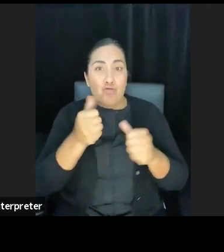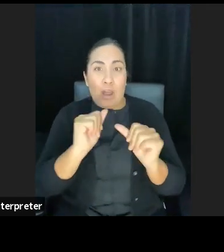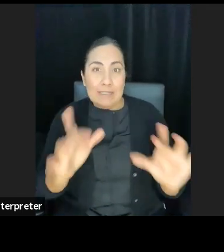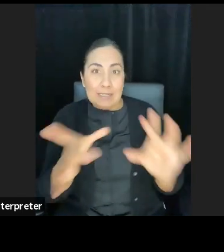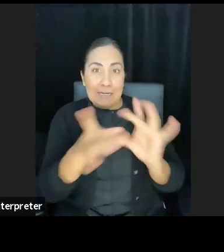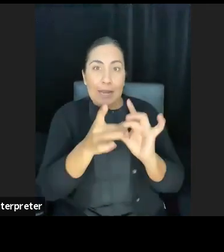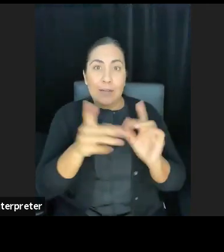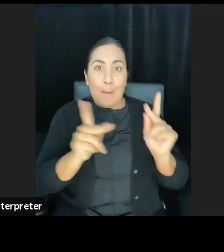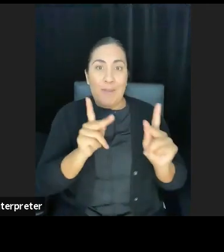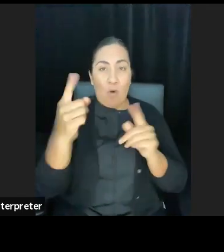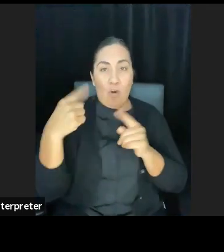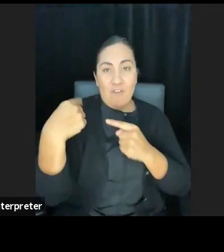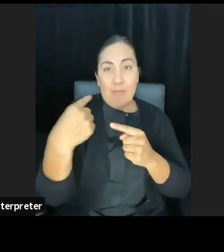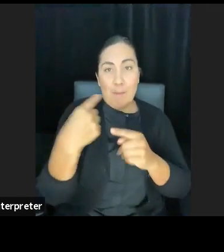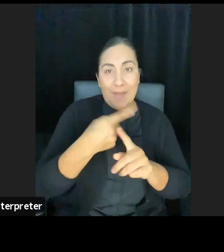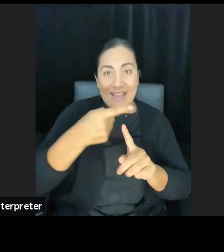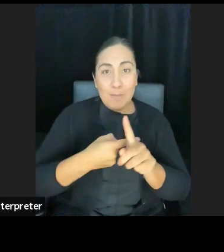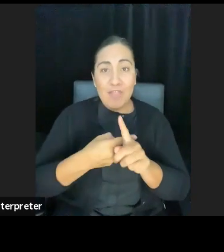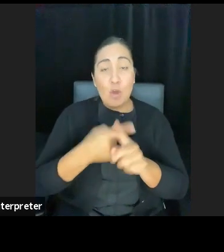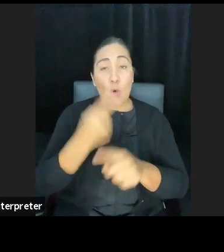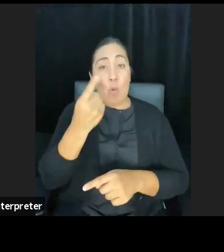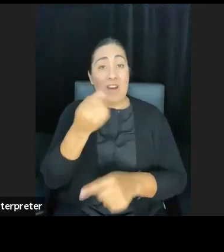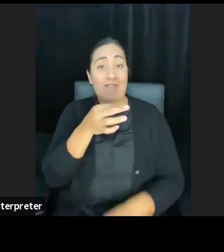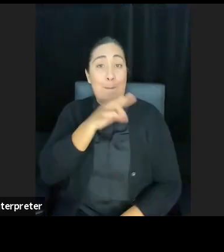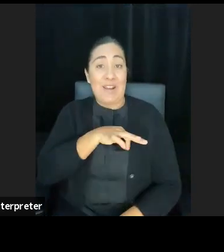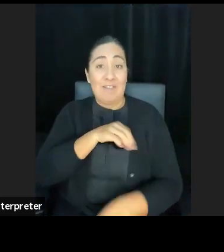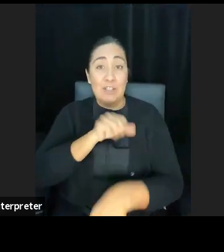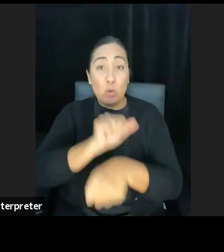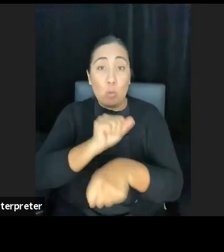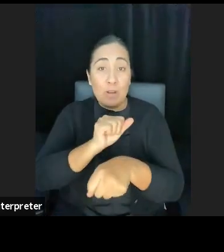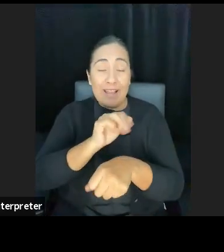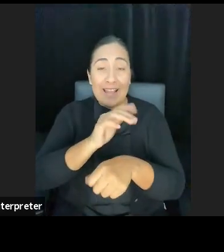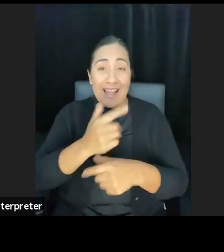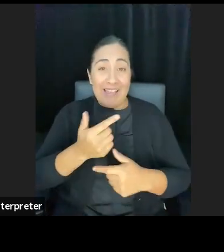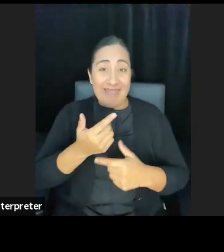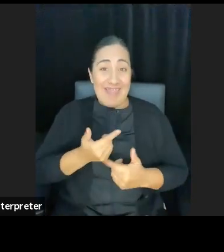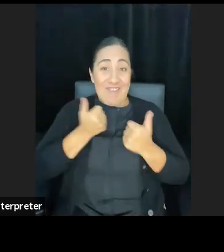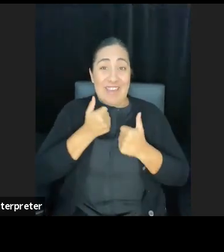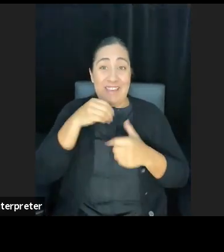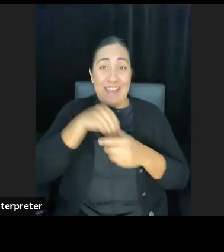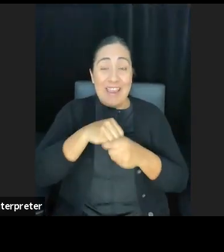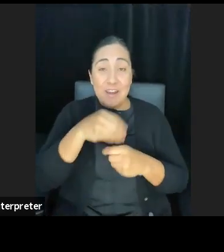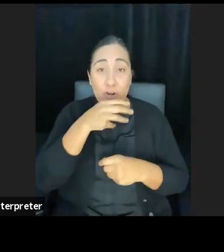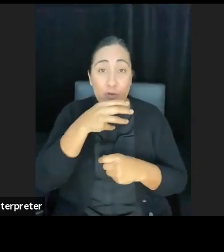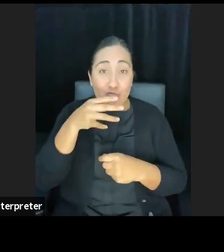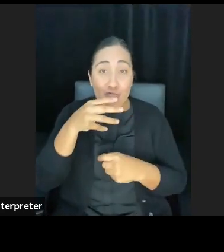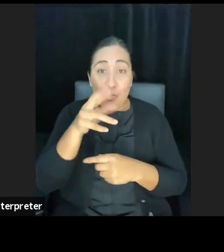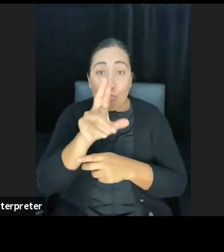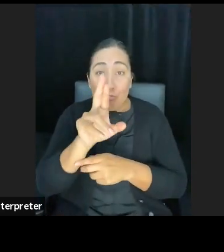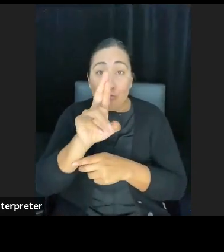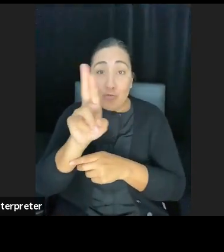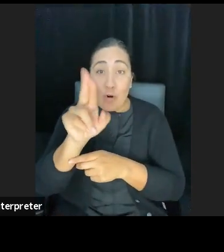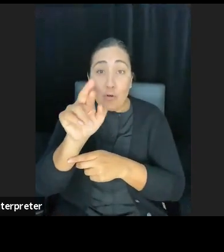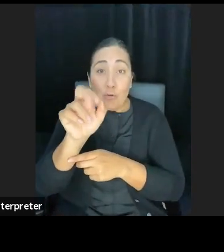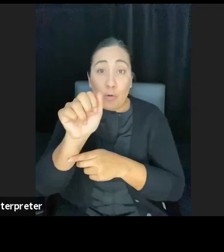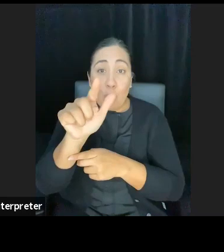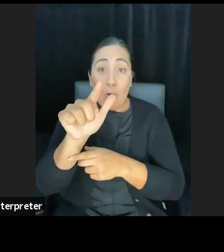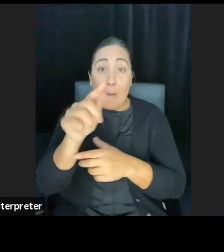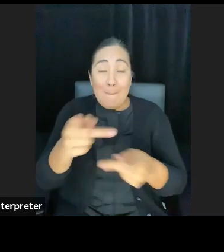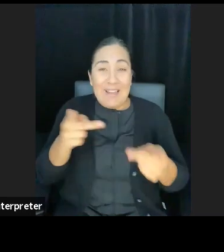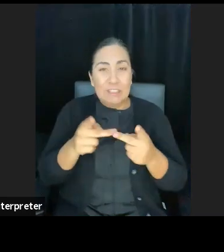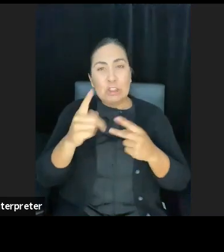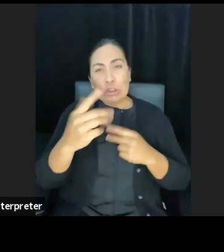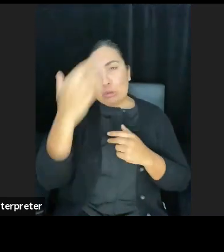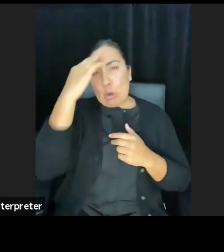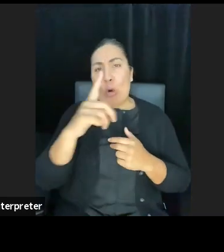month. I think one of the many benefits of living in a rural place is that in most cases, you know who the vulnerable community members are. You